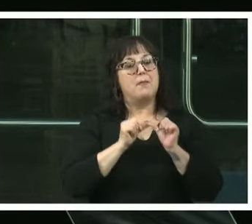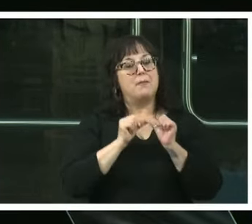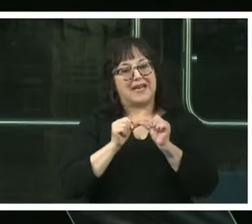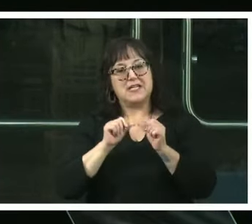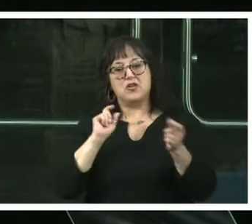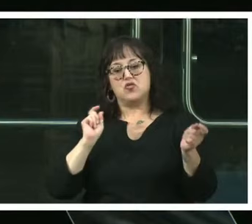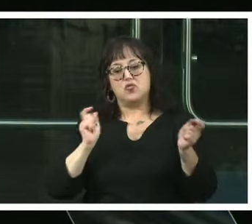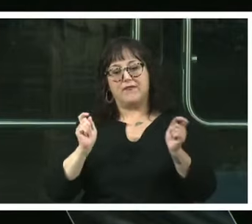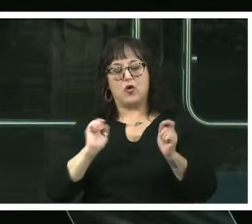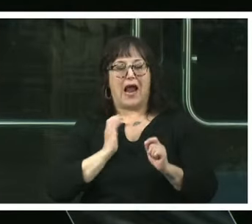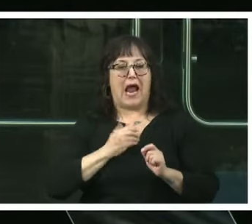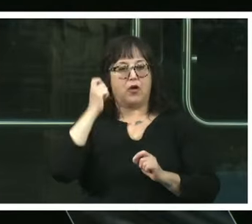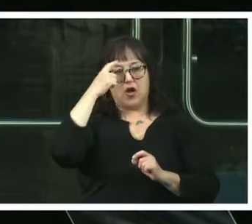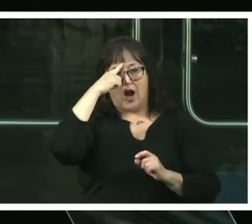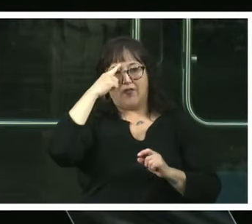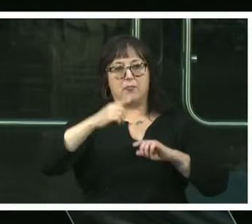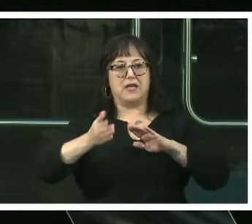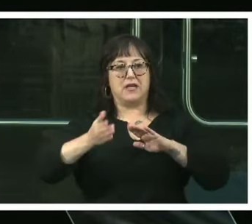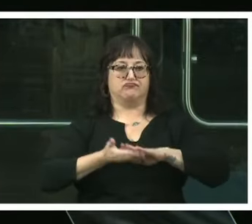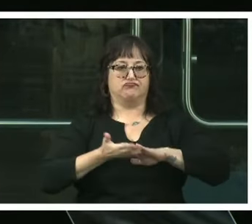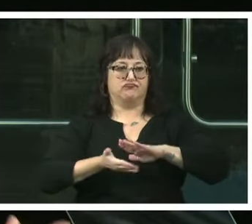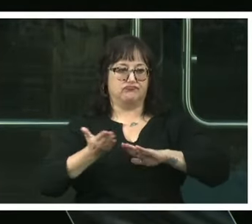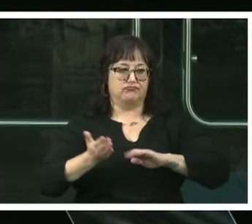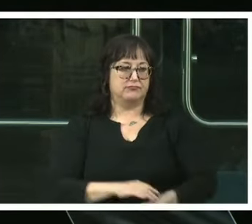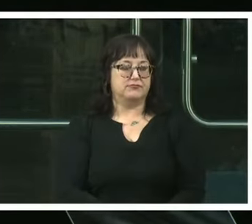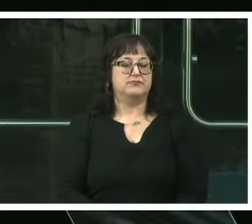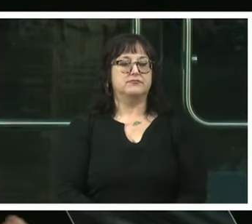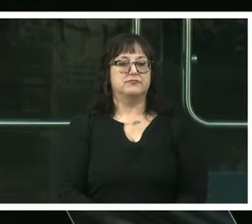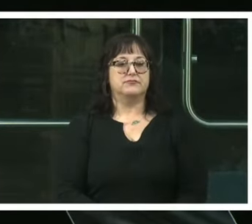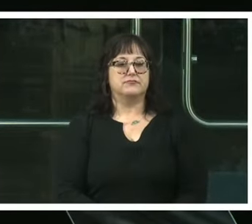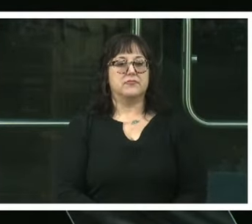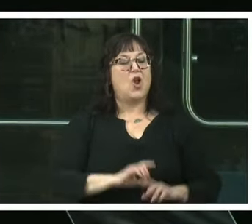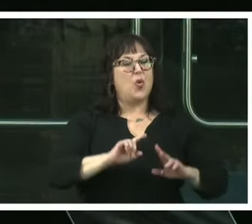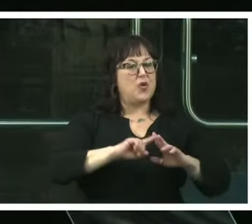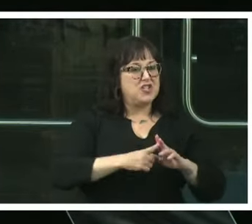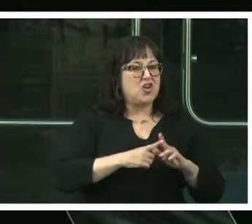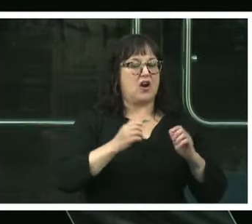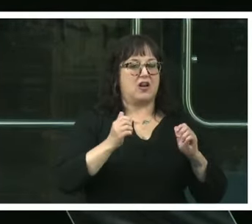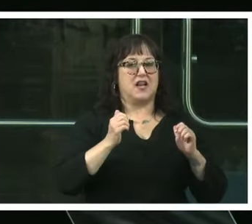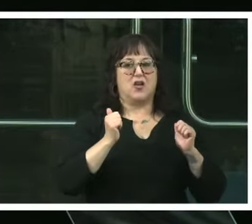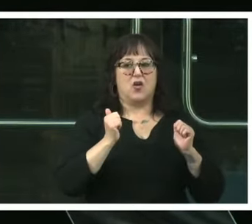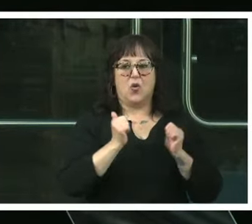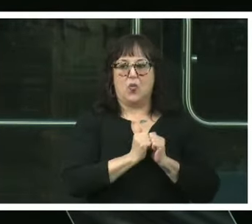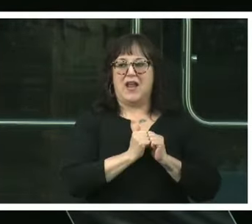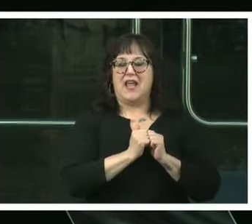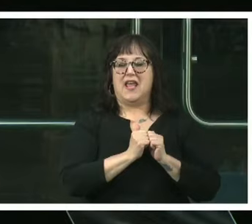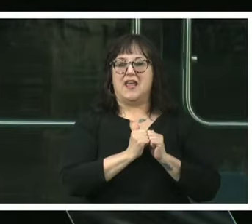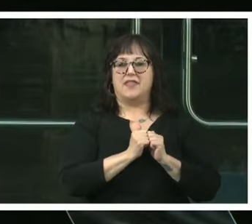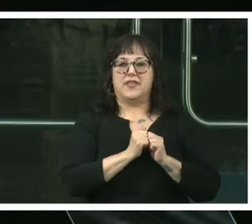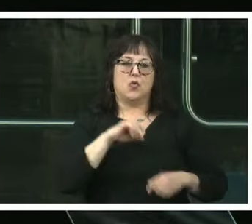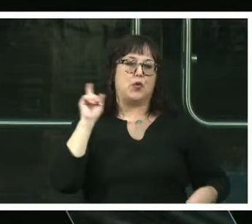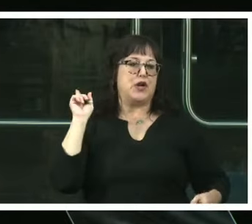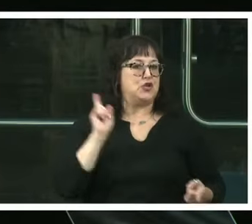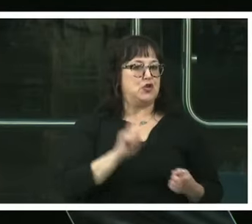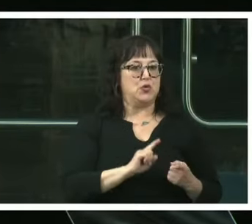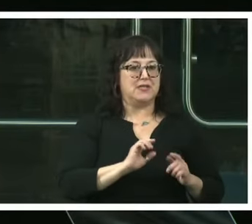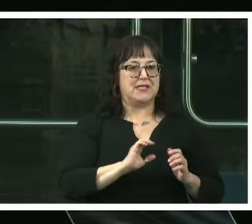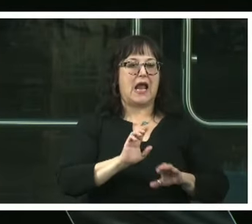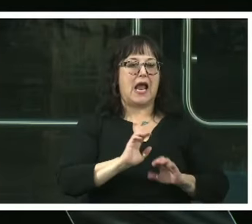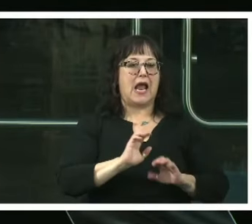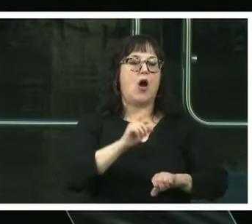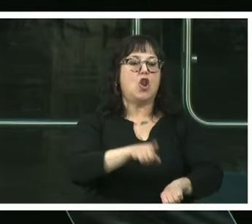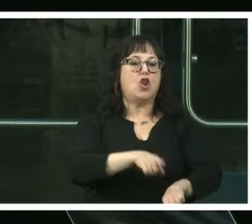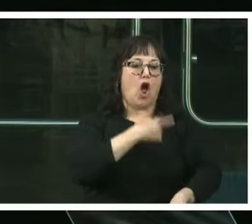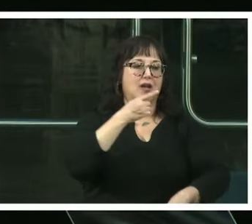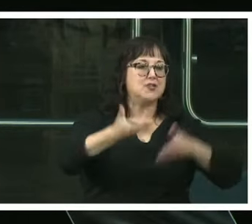reform how our government functions. We started with slashing the time it takes to hire new city employees.